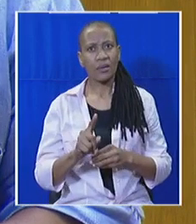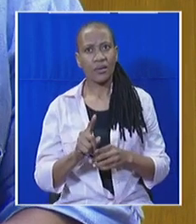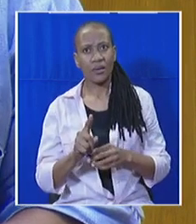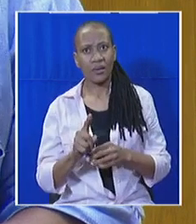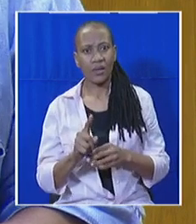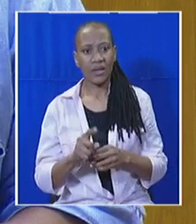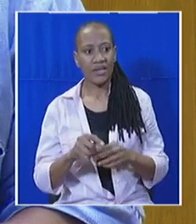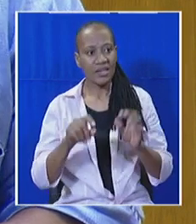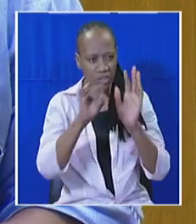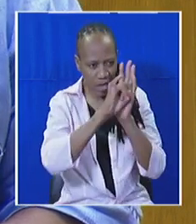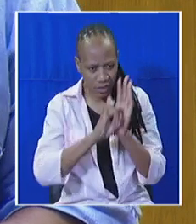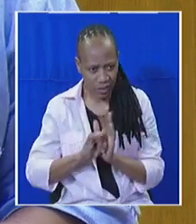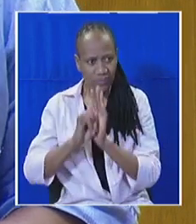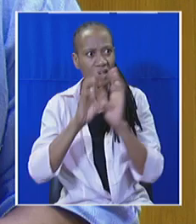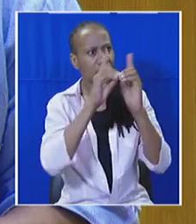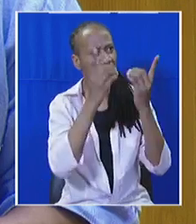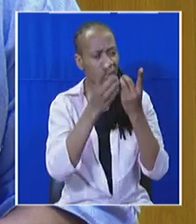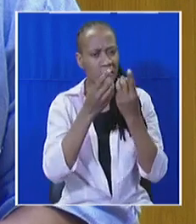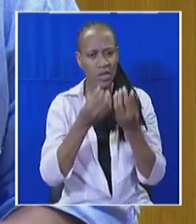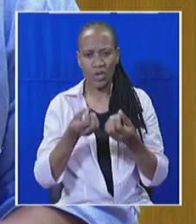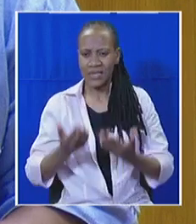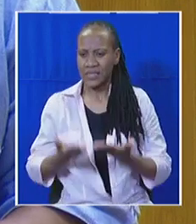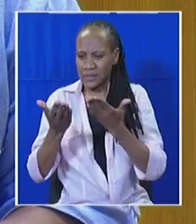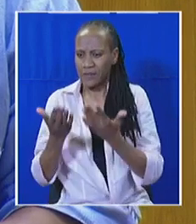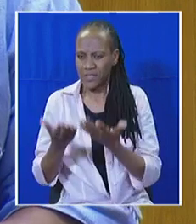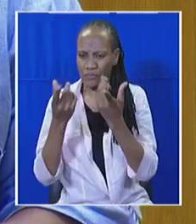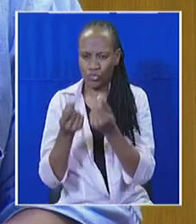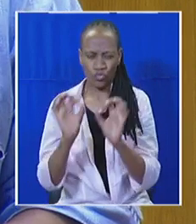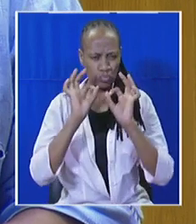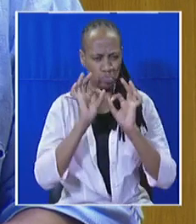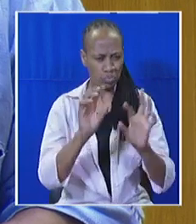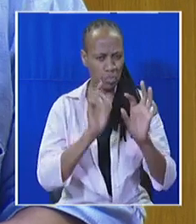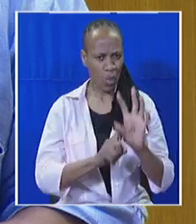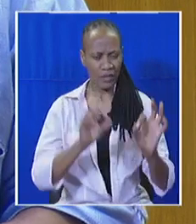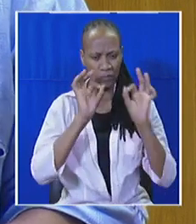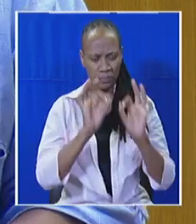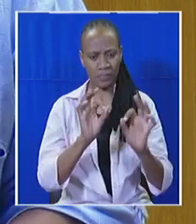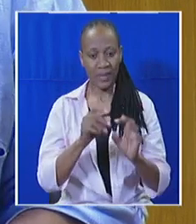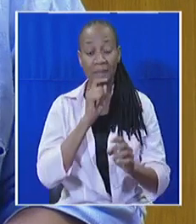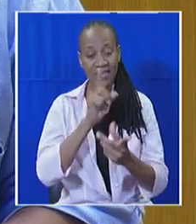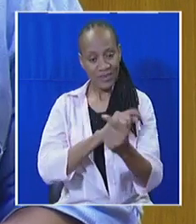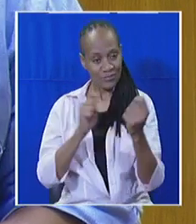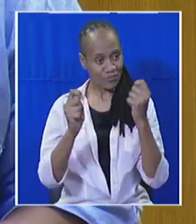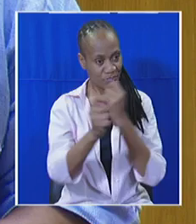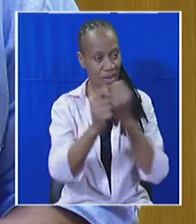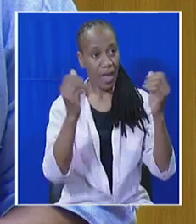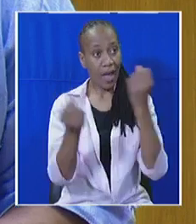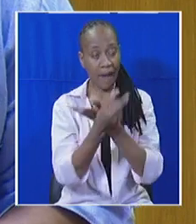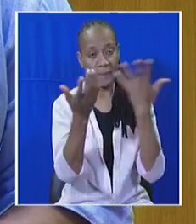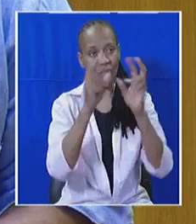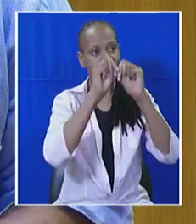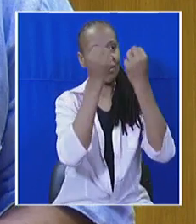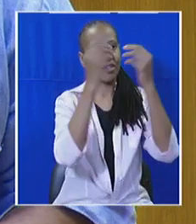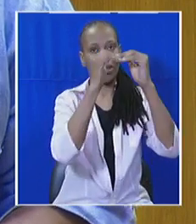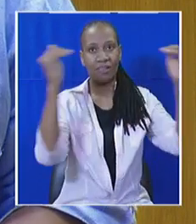service delivery or a product or a service and or transformation at a national government level, acknowledges